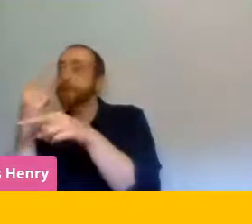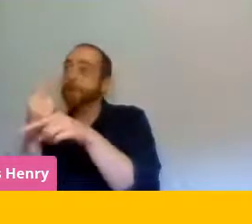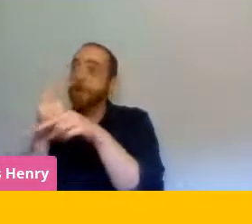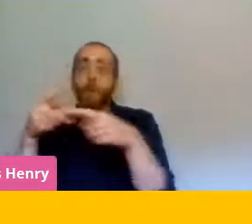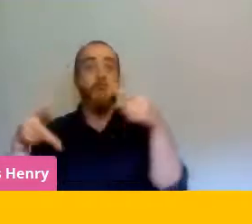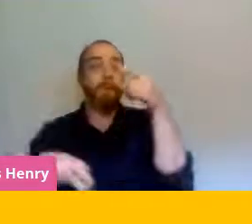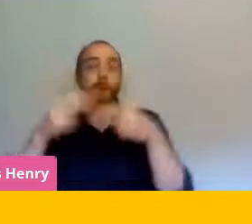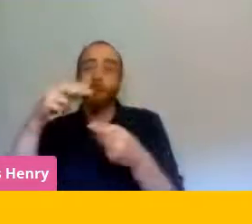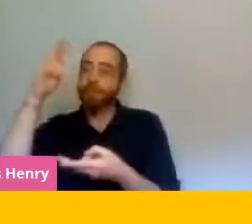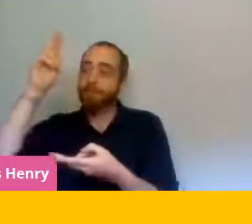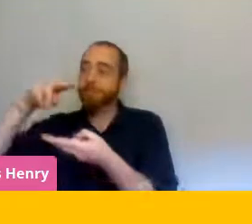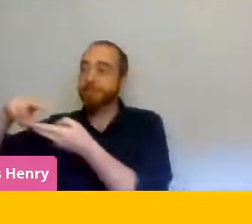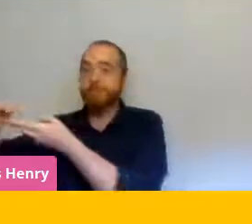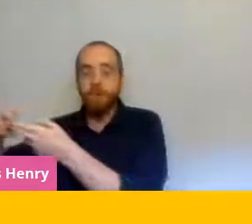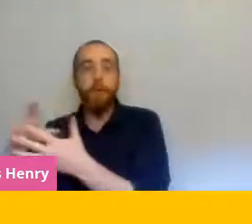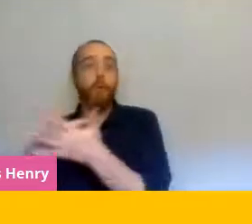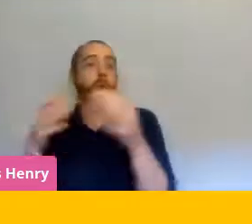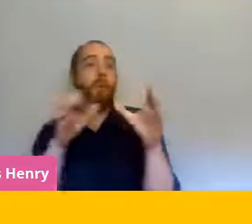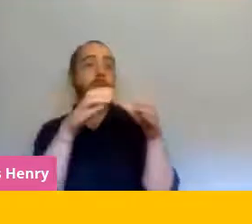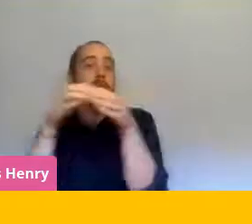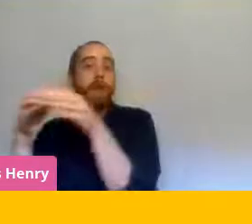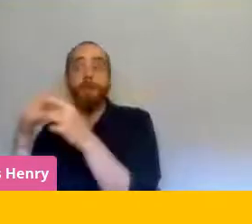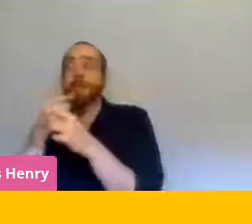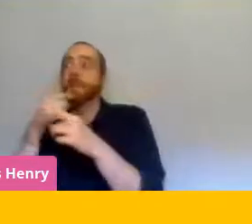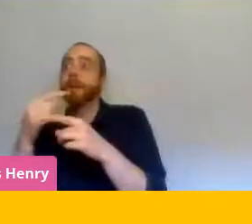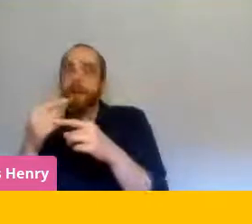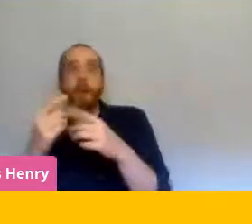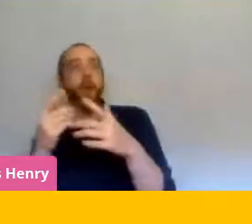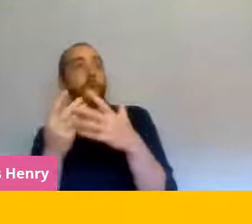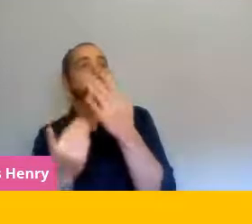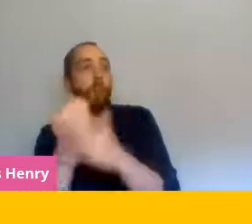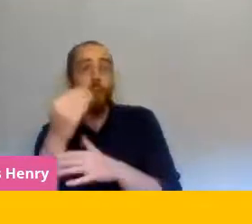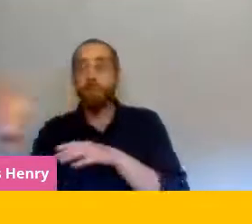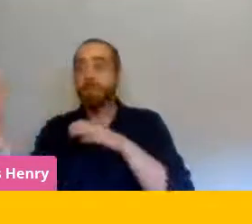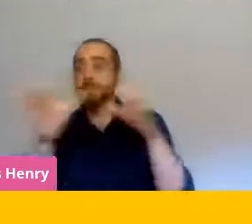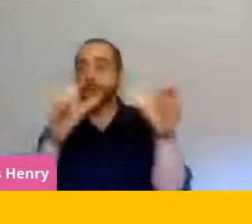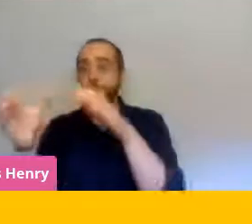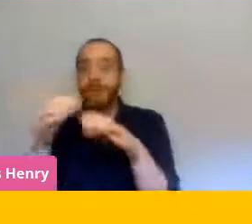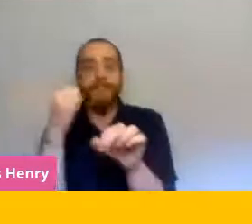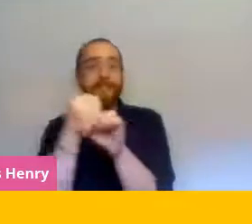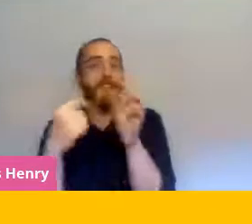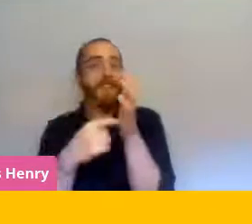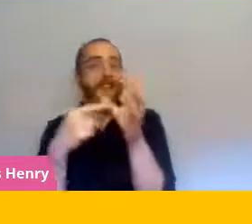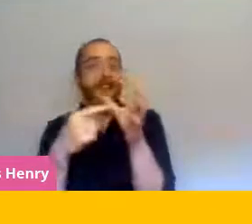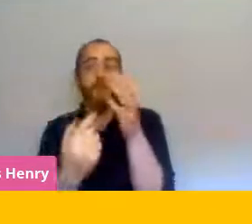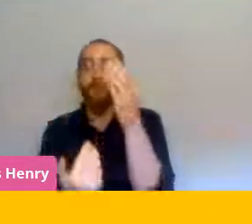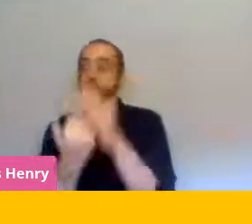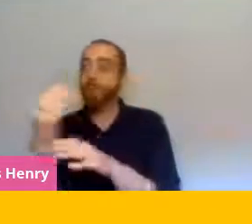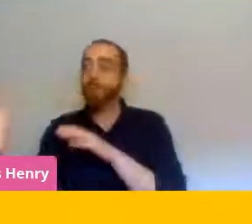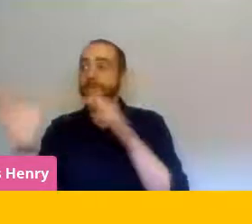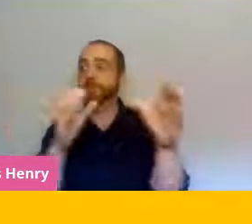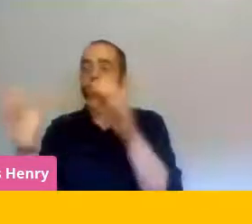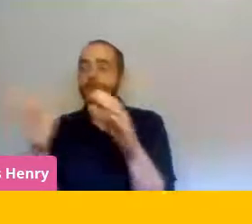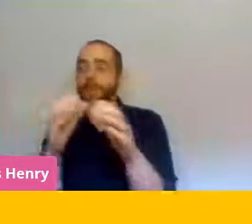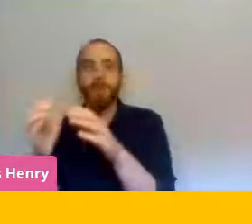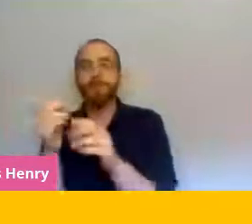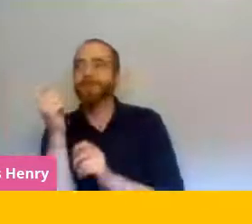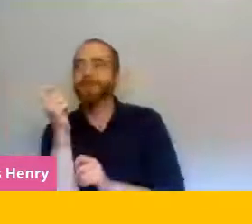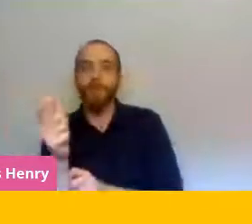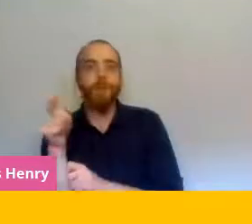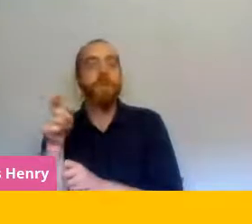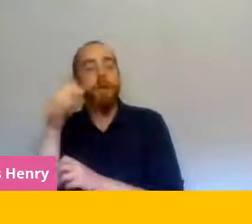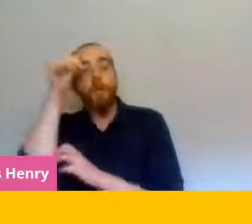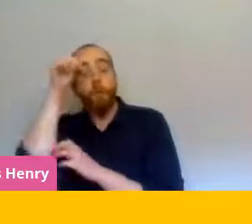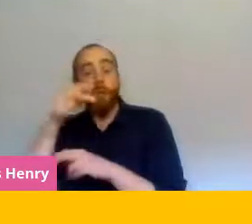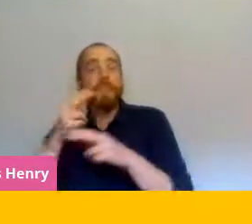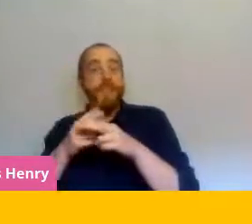departments saying they won't be hiring or re-engaging GTAs for the new year. And obviously we know this isn't just the case at Sheffield. This is a lot of higher